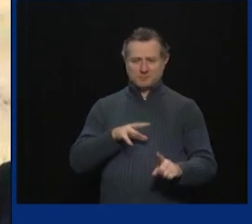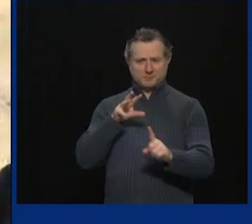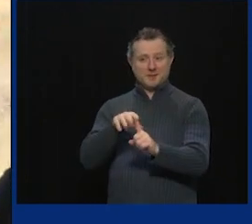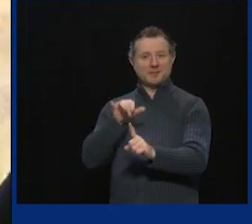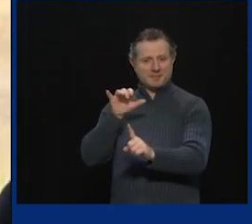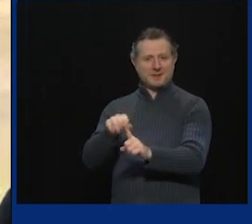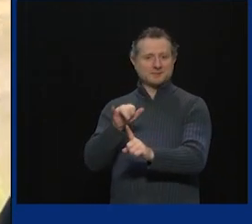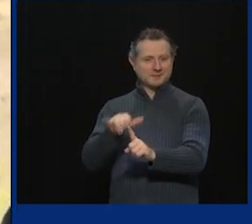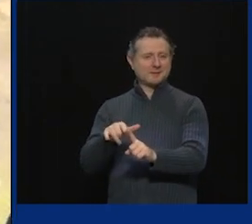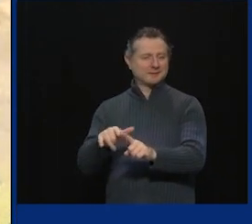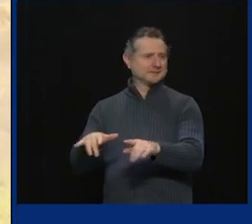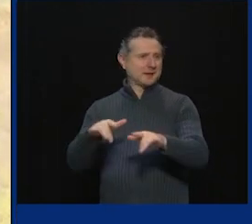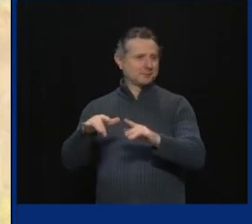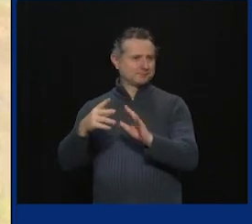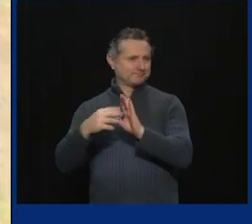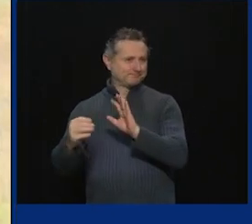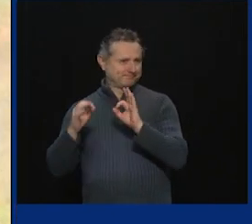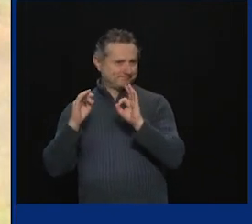but